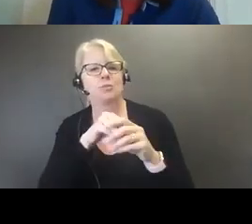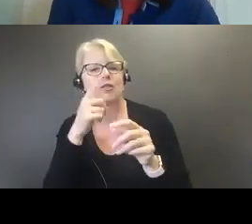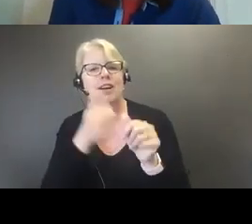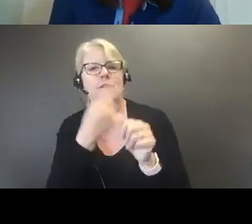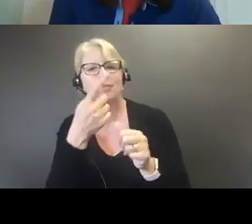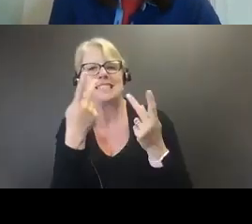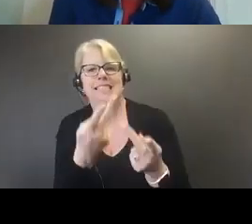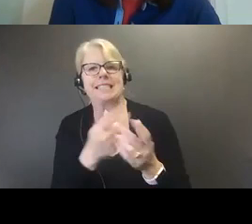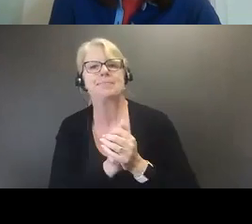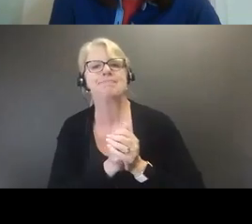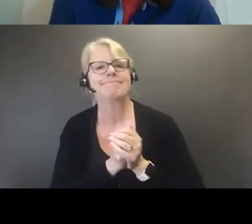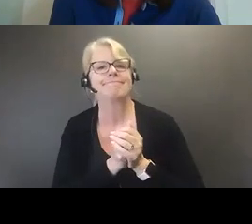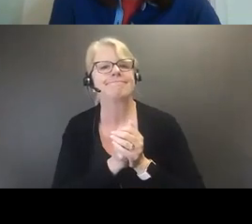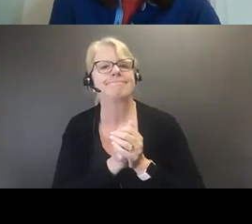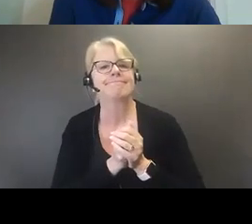to see.